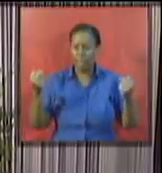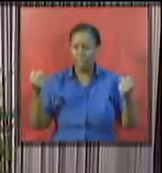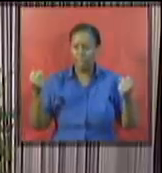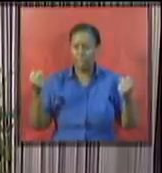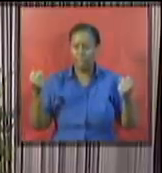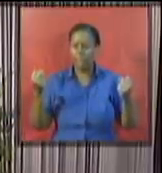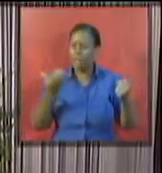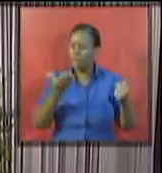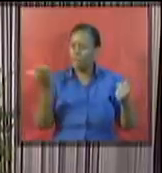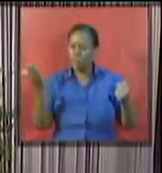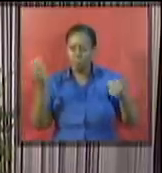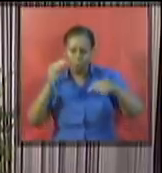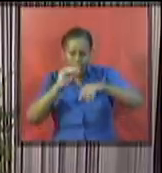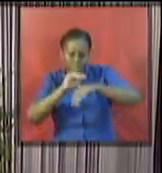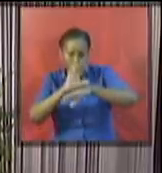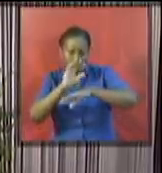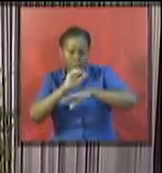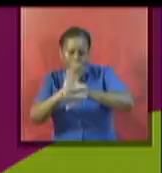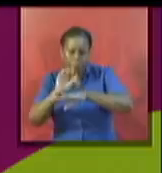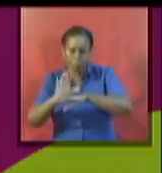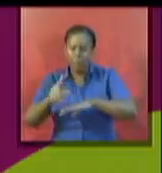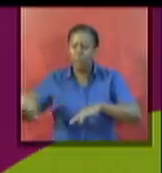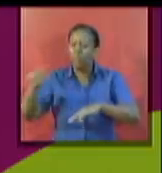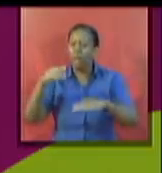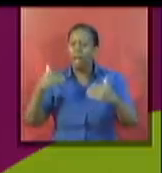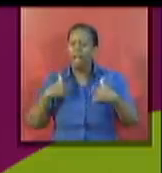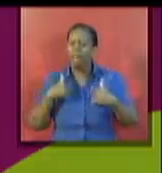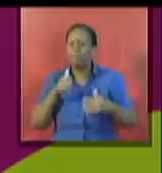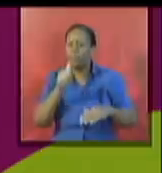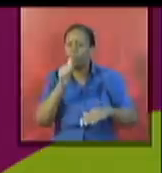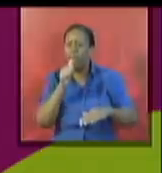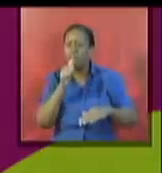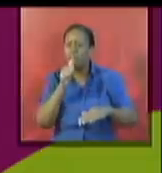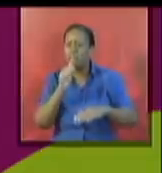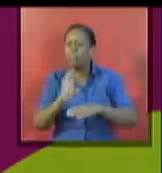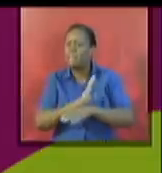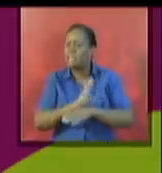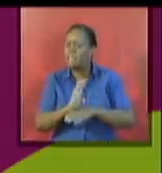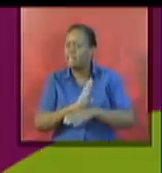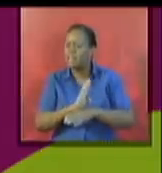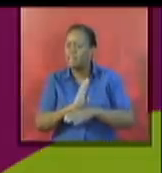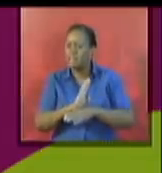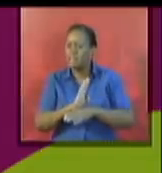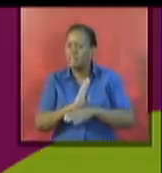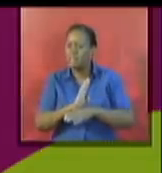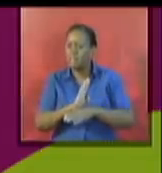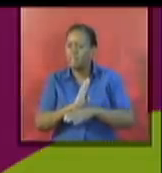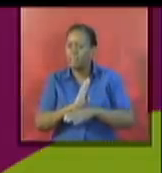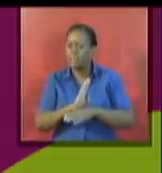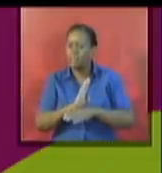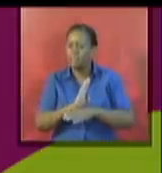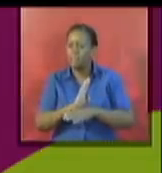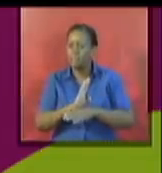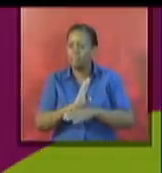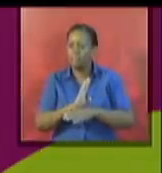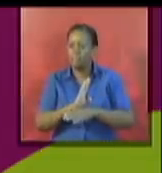persons operating private businesses in terms of how they treat with their particular persons who may be going for a COVID test. I got